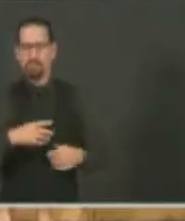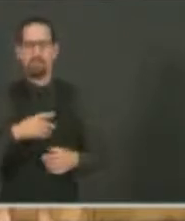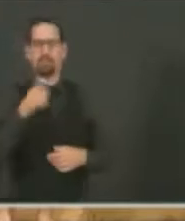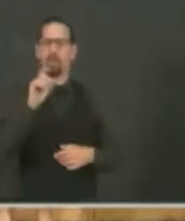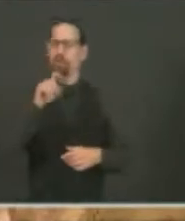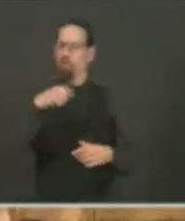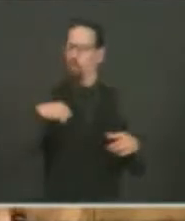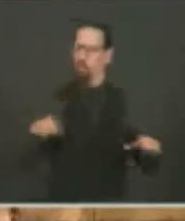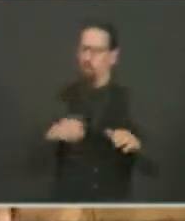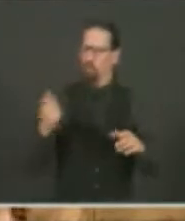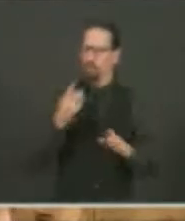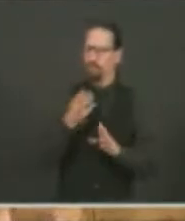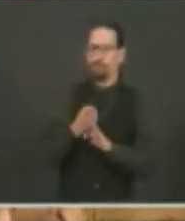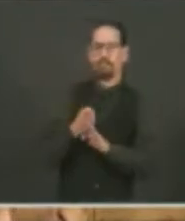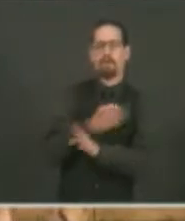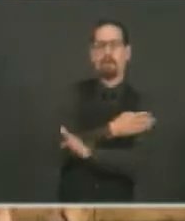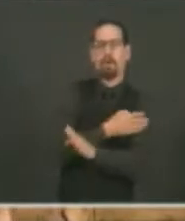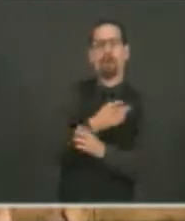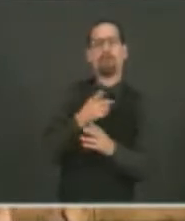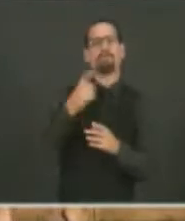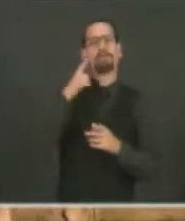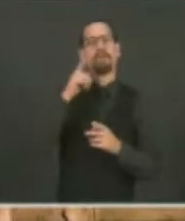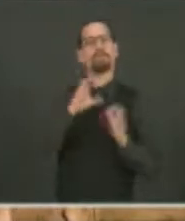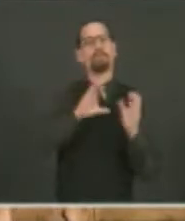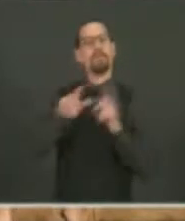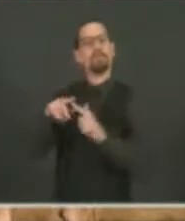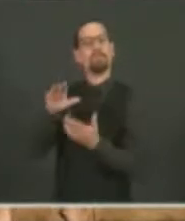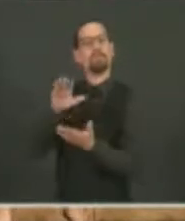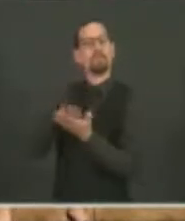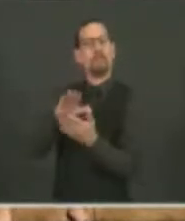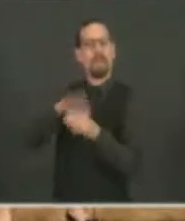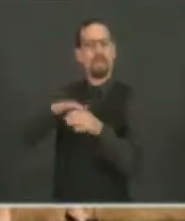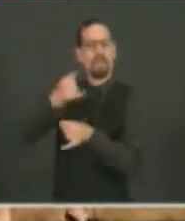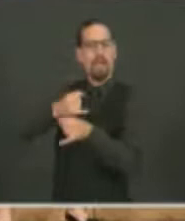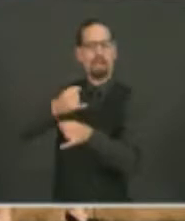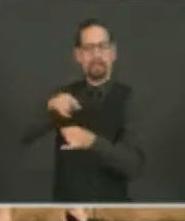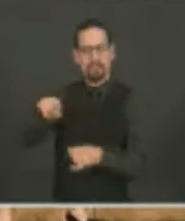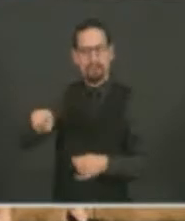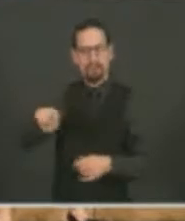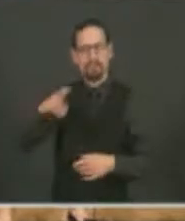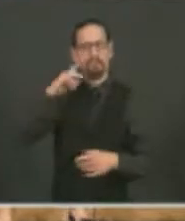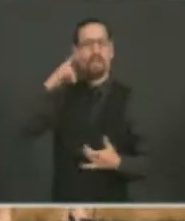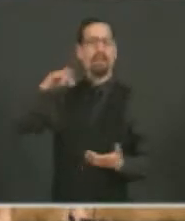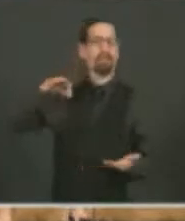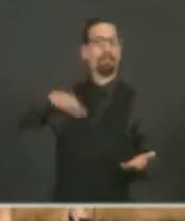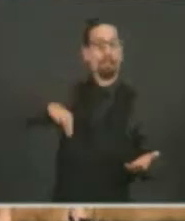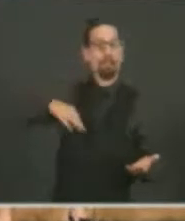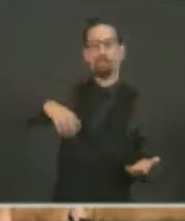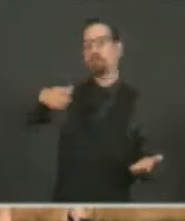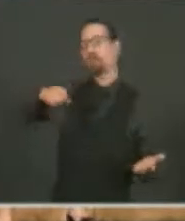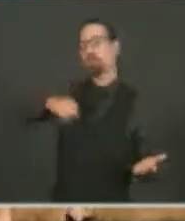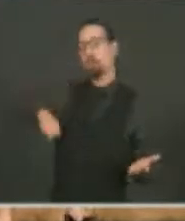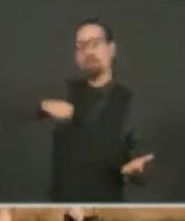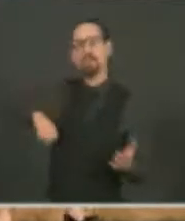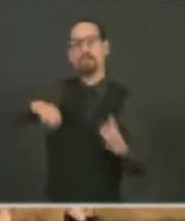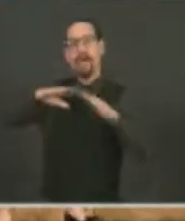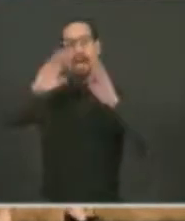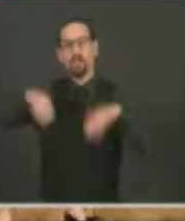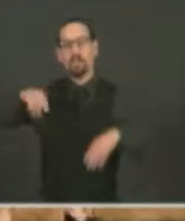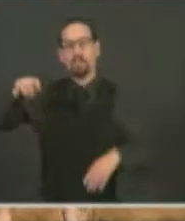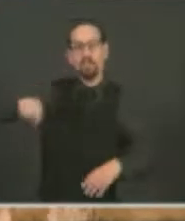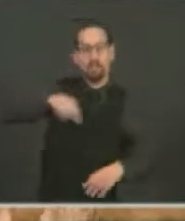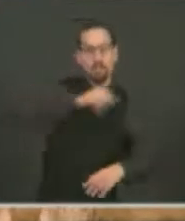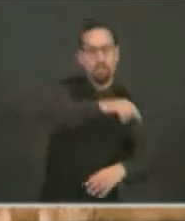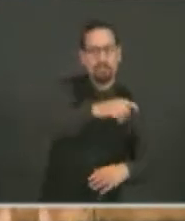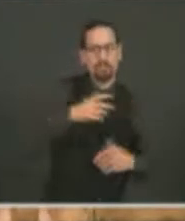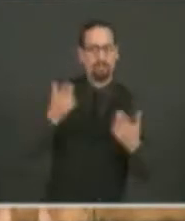housing, Greek houses at URI. So was there mistakes made there? And can anything be done moving forward to